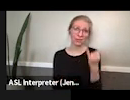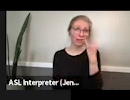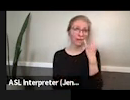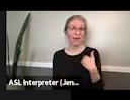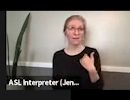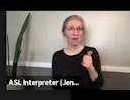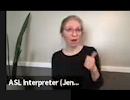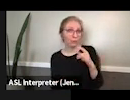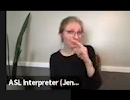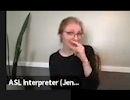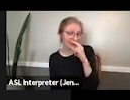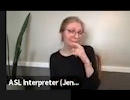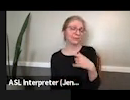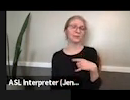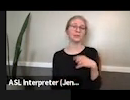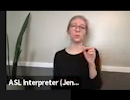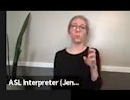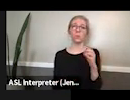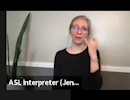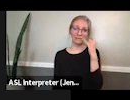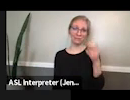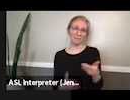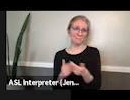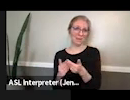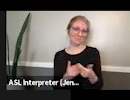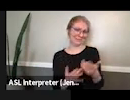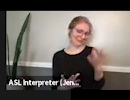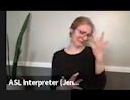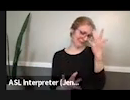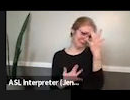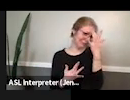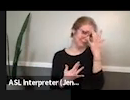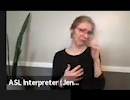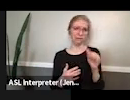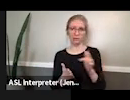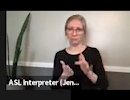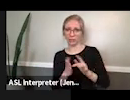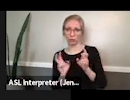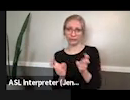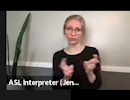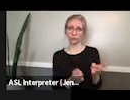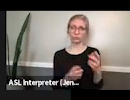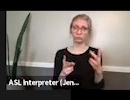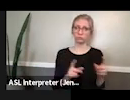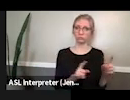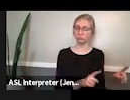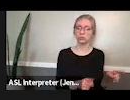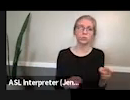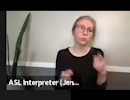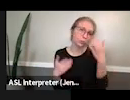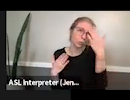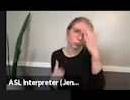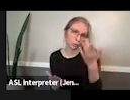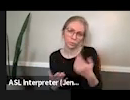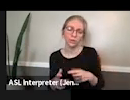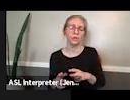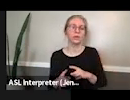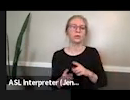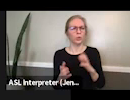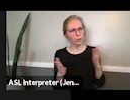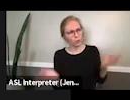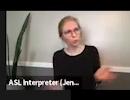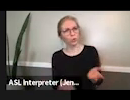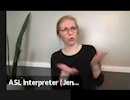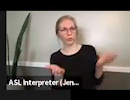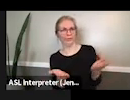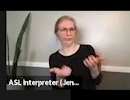baby or toddler is really sick, other medical stuff, you don't know. And so you encourage, you try to find